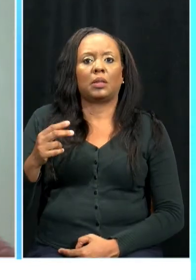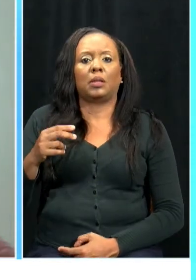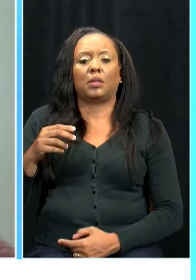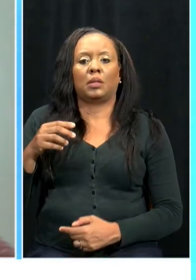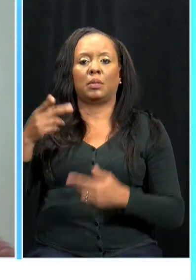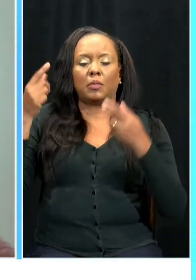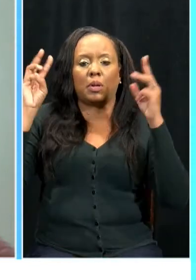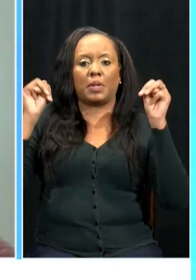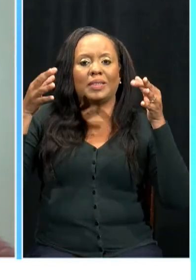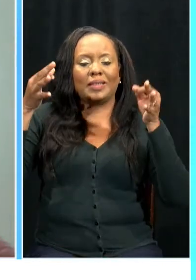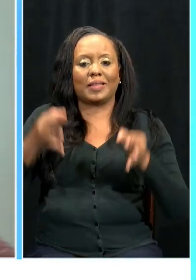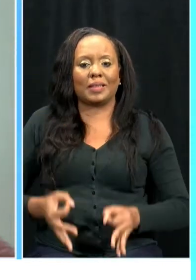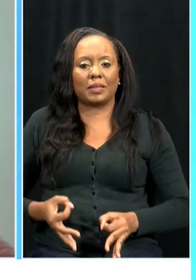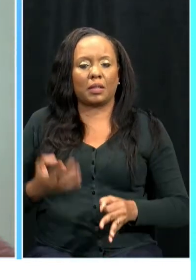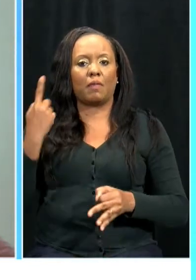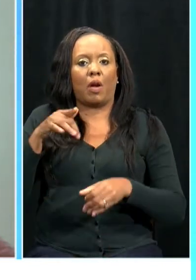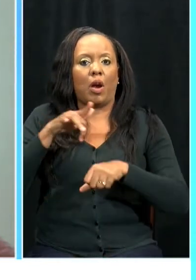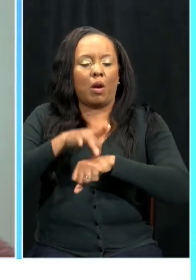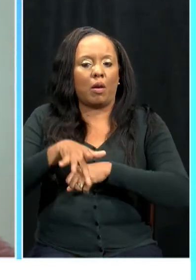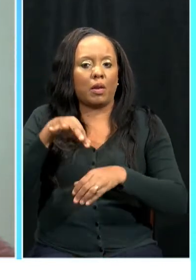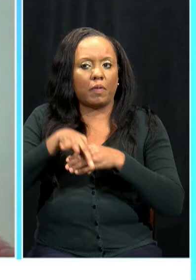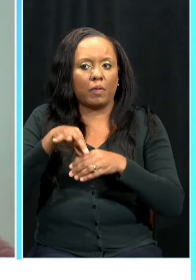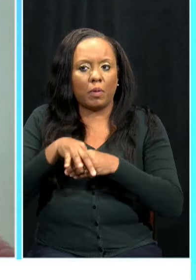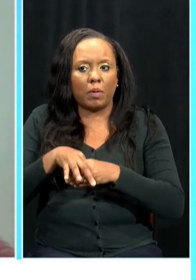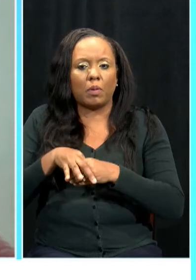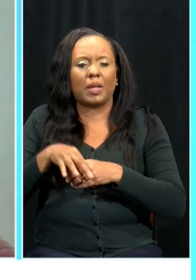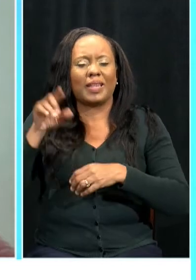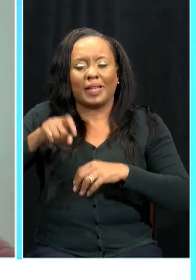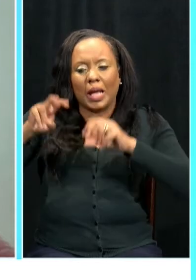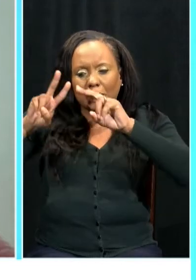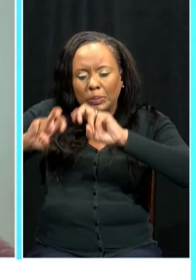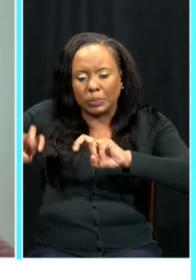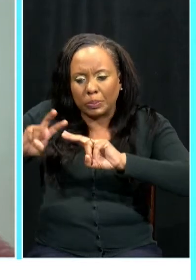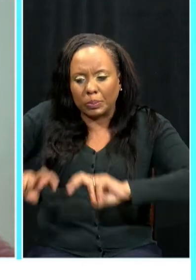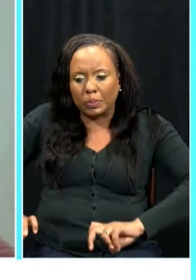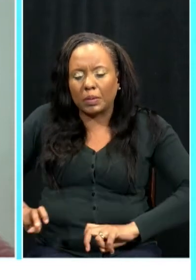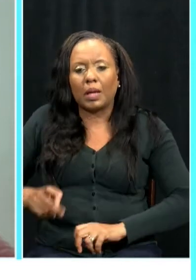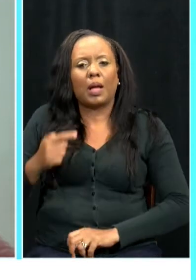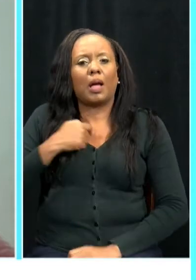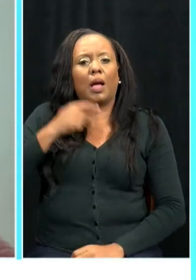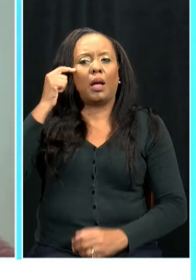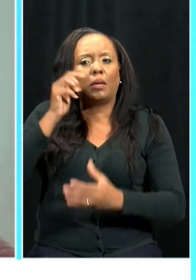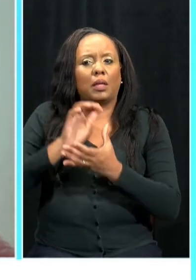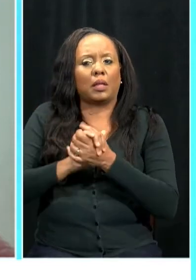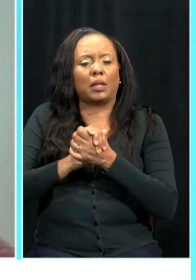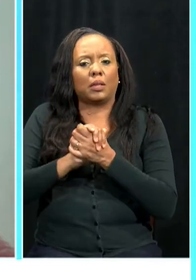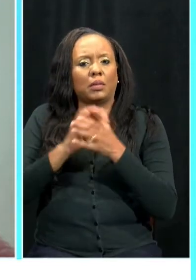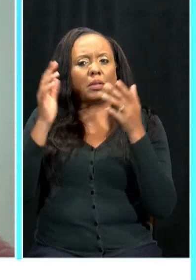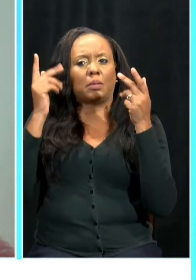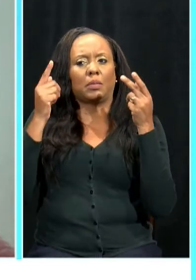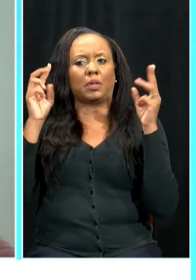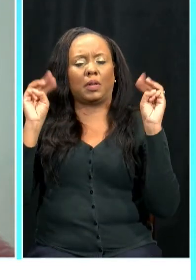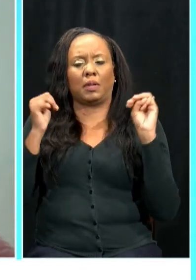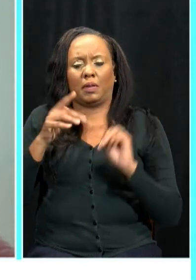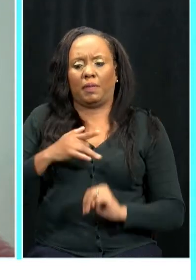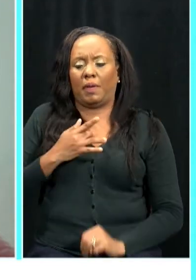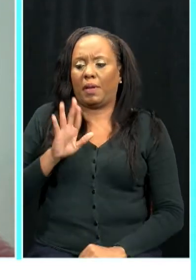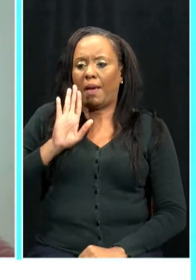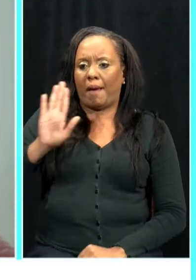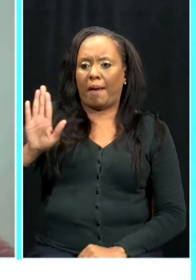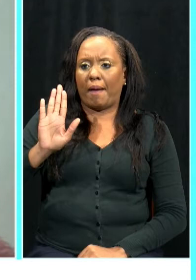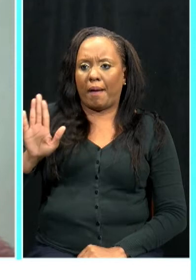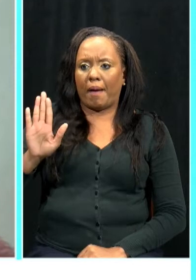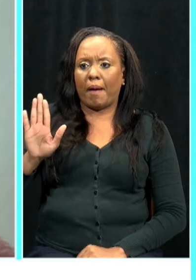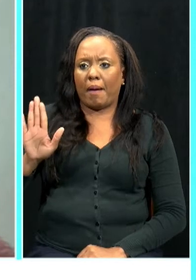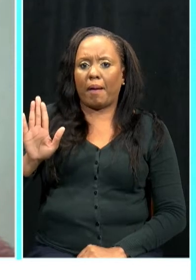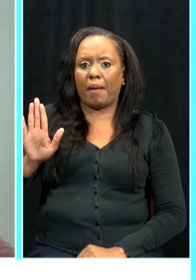calculus. I think she has transcended that. I think she believes that her administration was given a